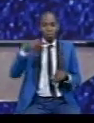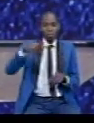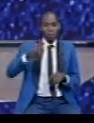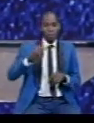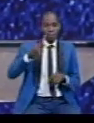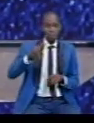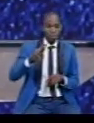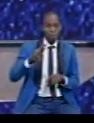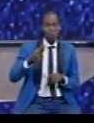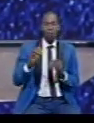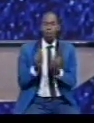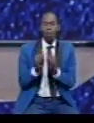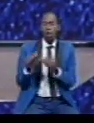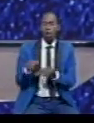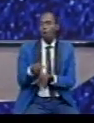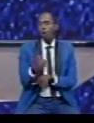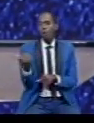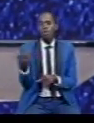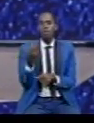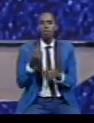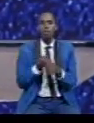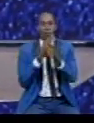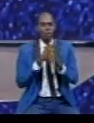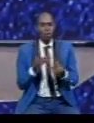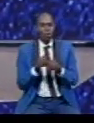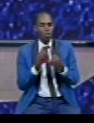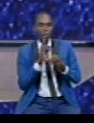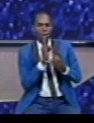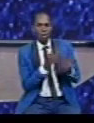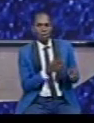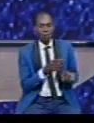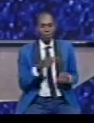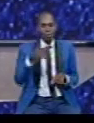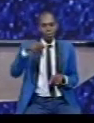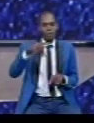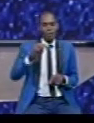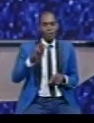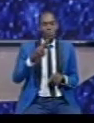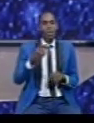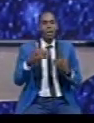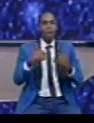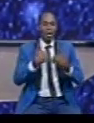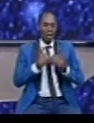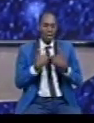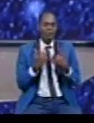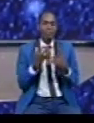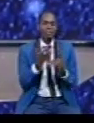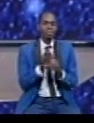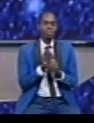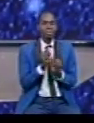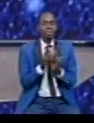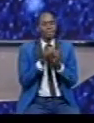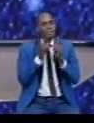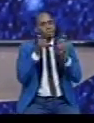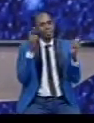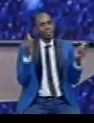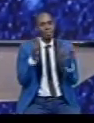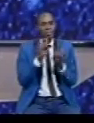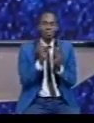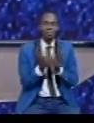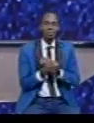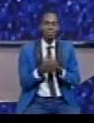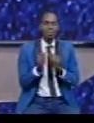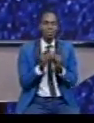other apostles answered. Peter had a change, a great change, a